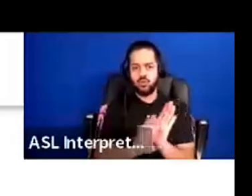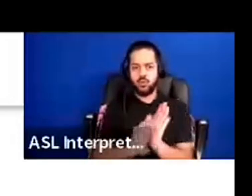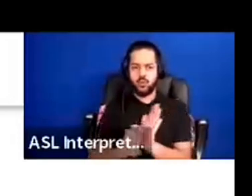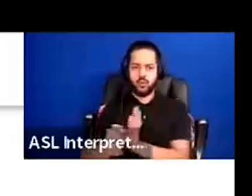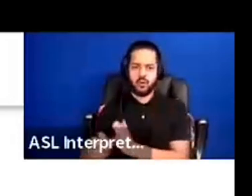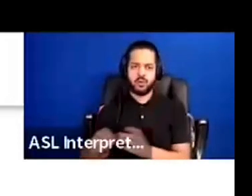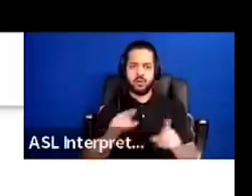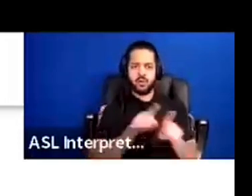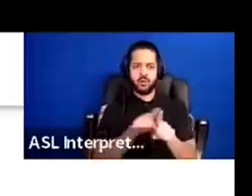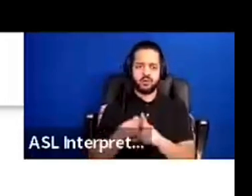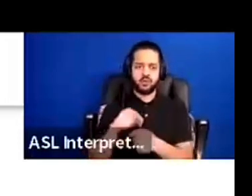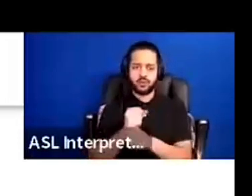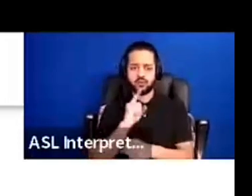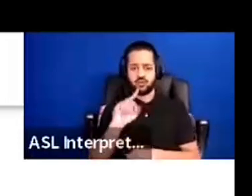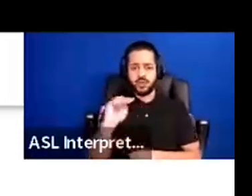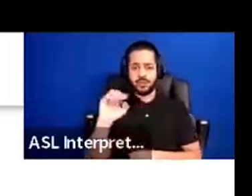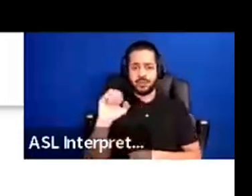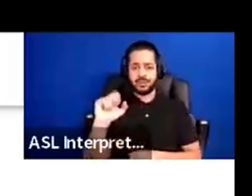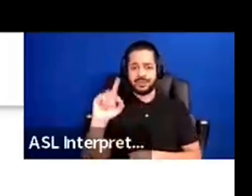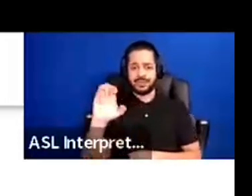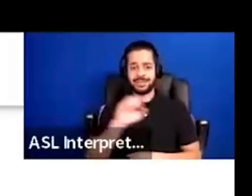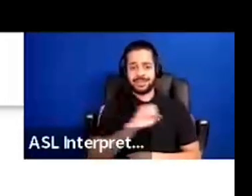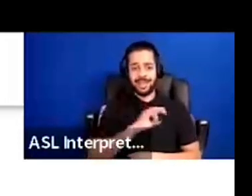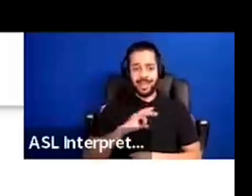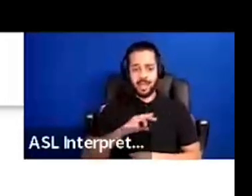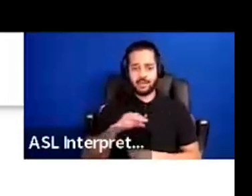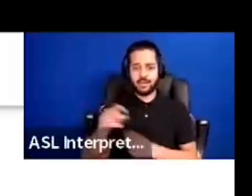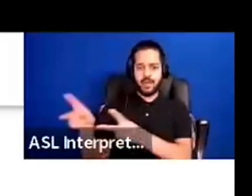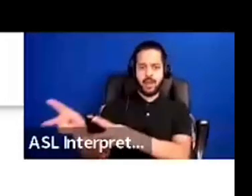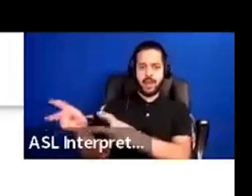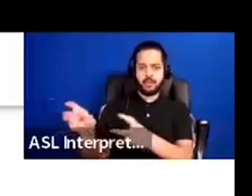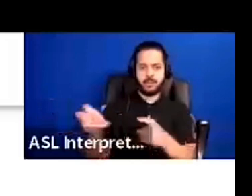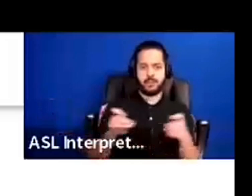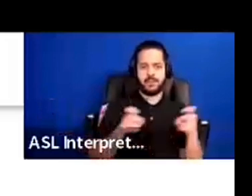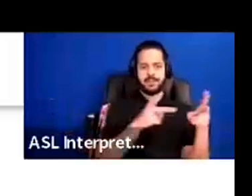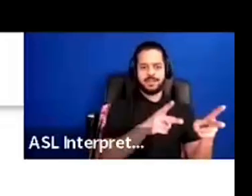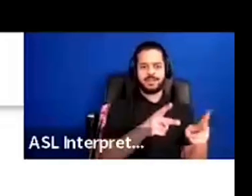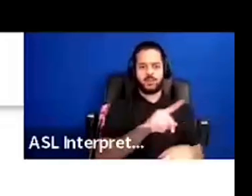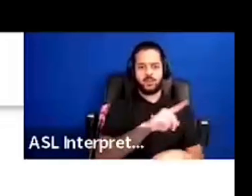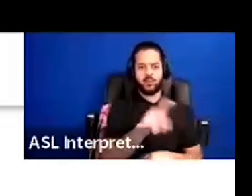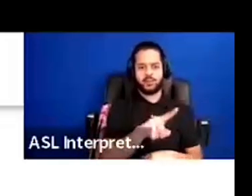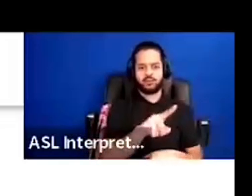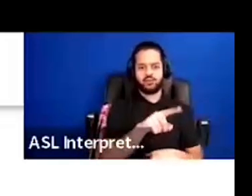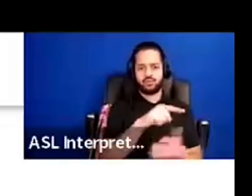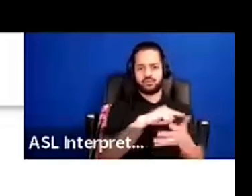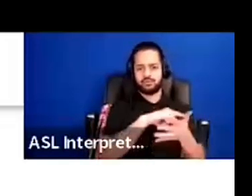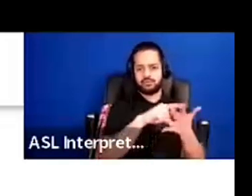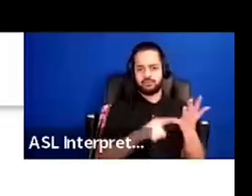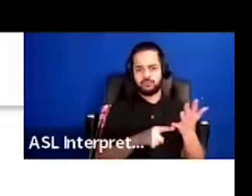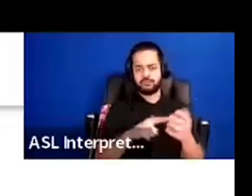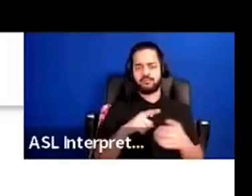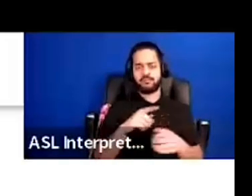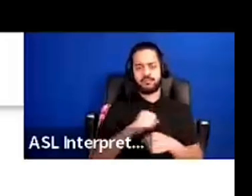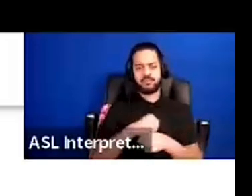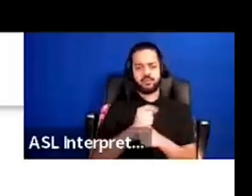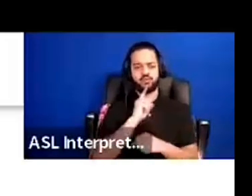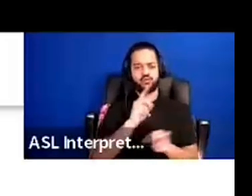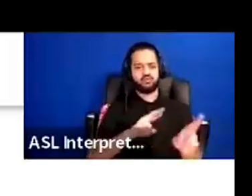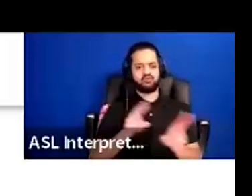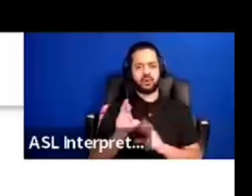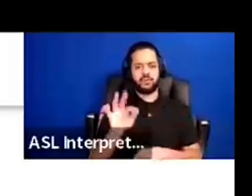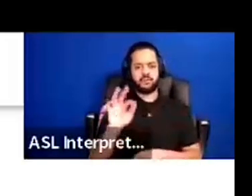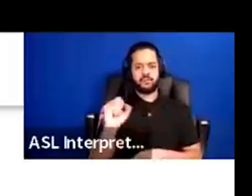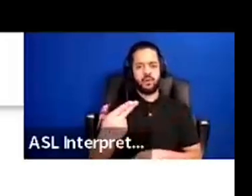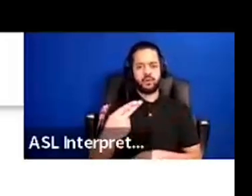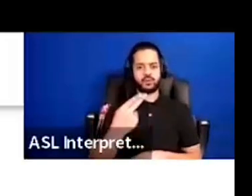also asking that MSDE staff copy and paste the questions as you get to them so that they are fresh in your mind, and